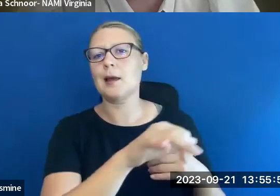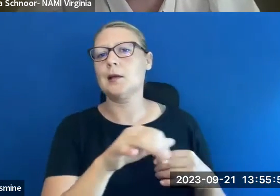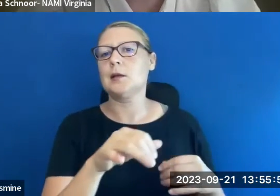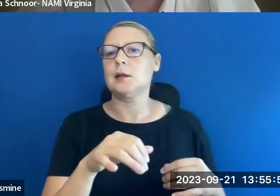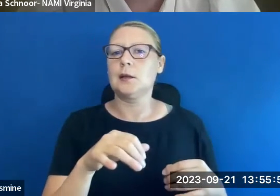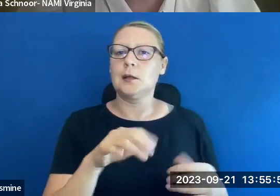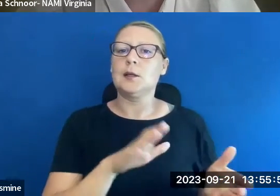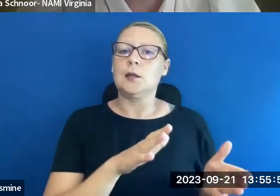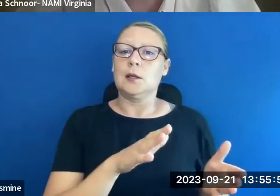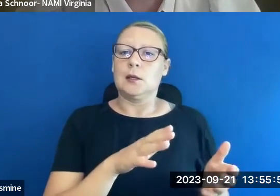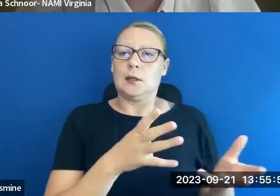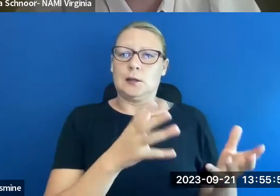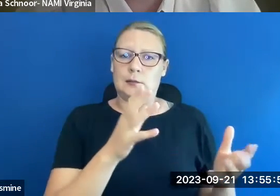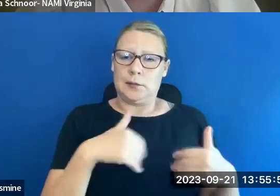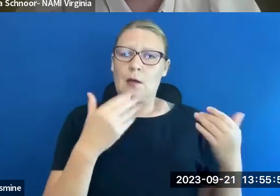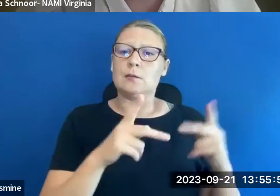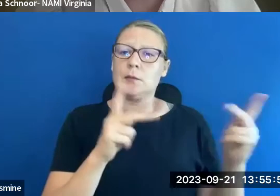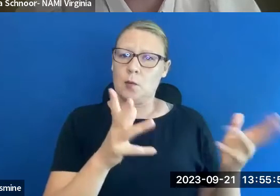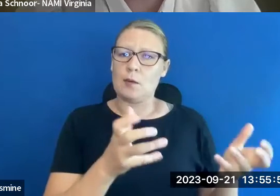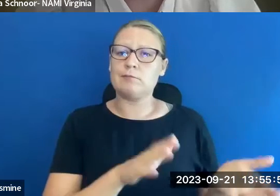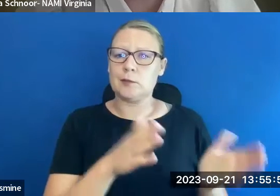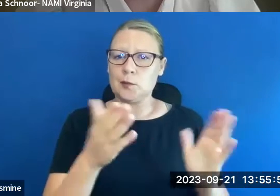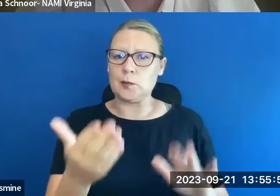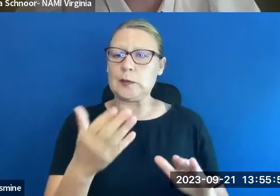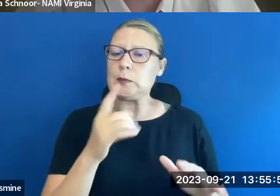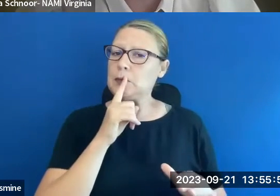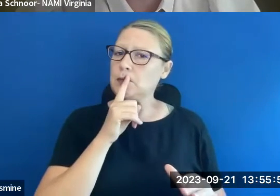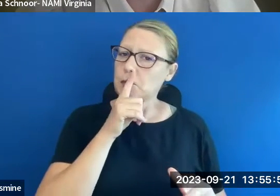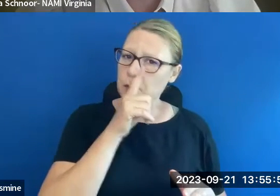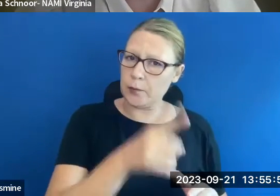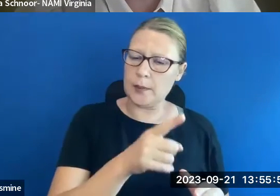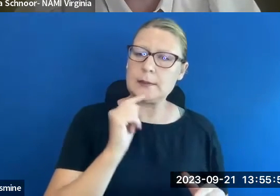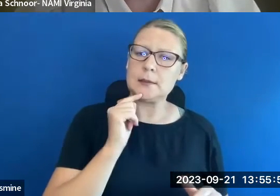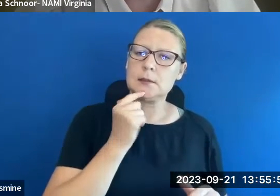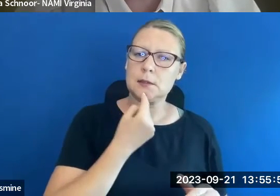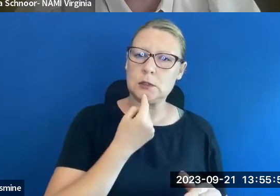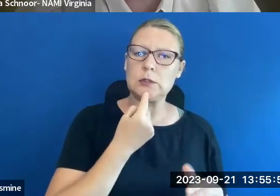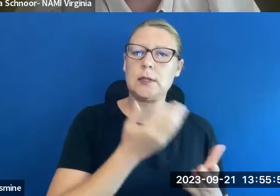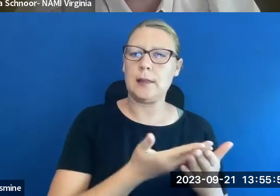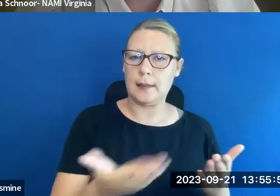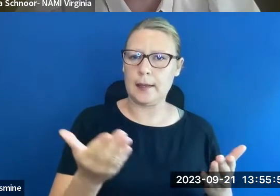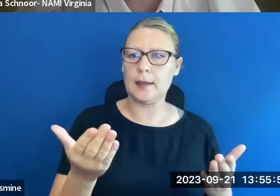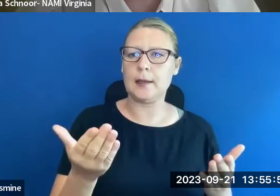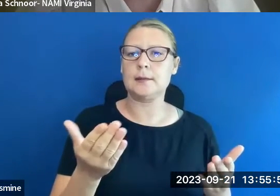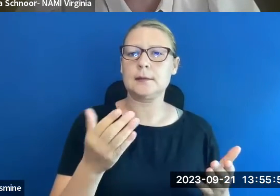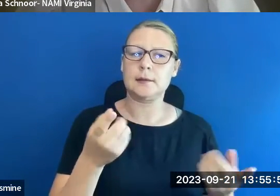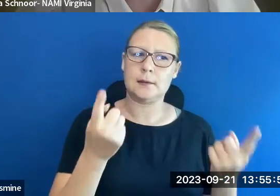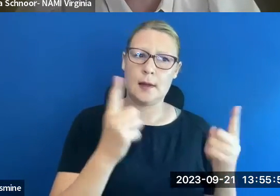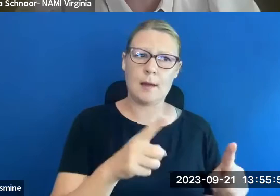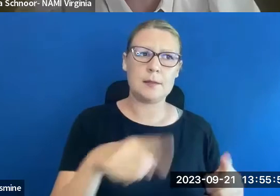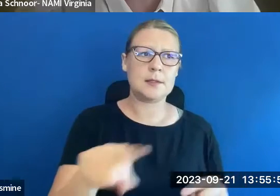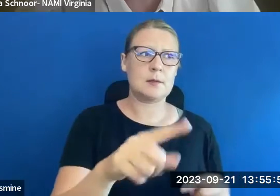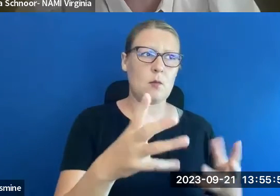thing, that there are several youth who have contemplated and had thoughts of harming themselves, as well as